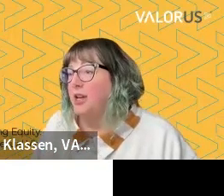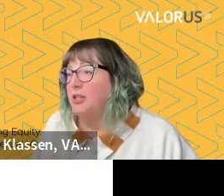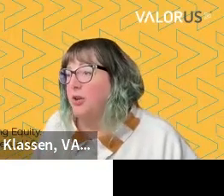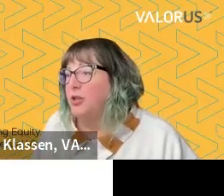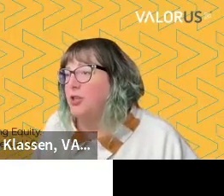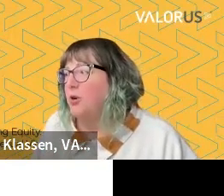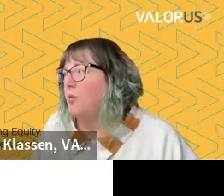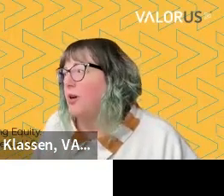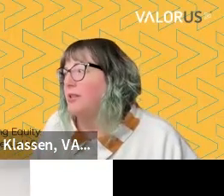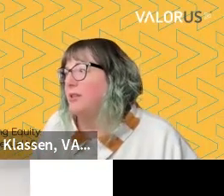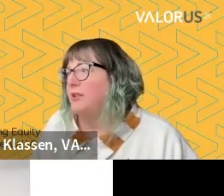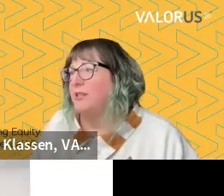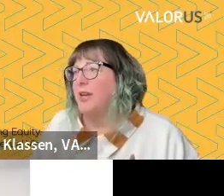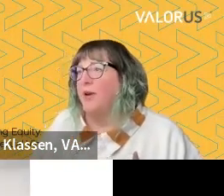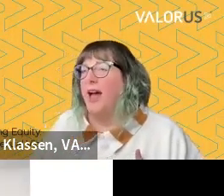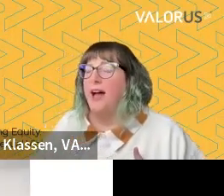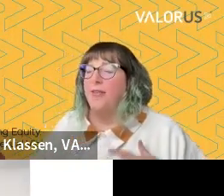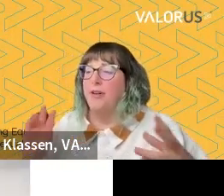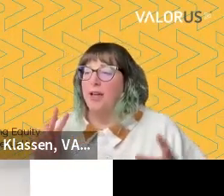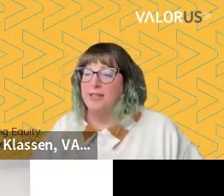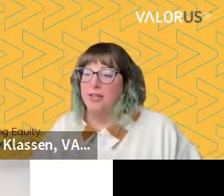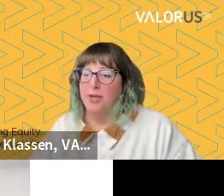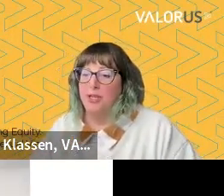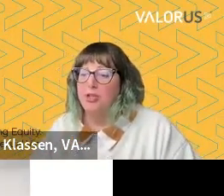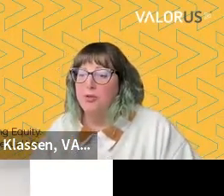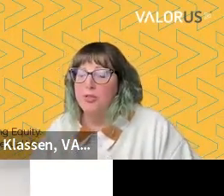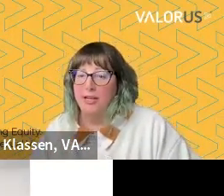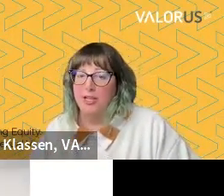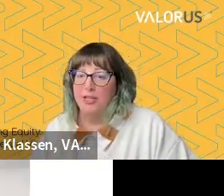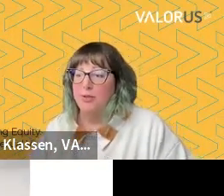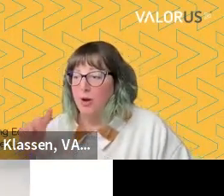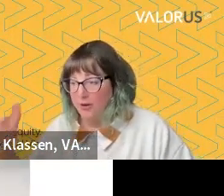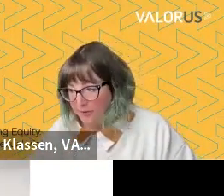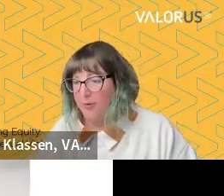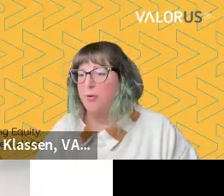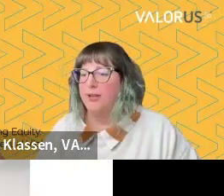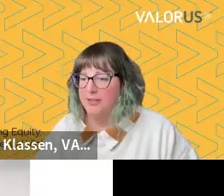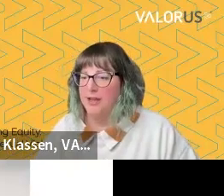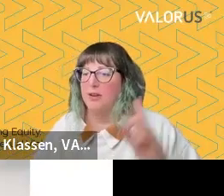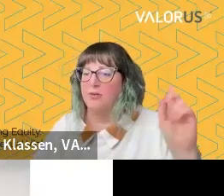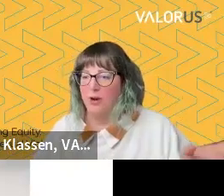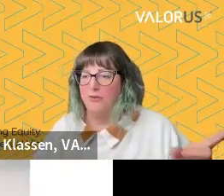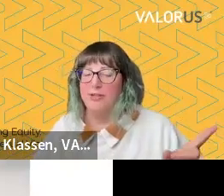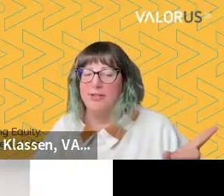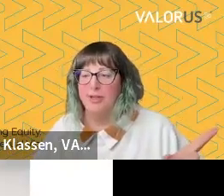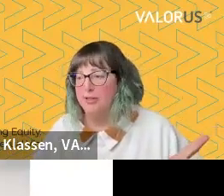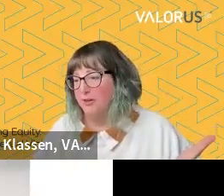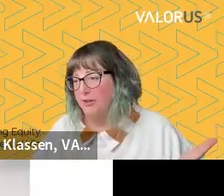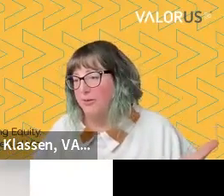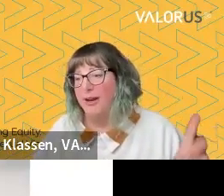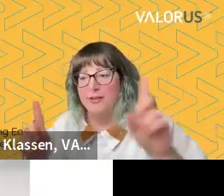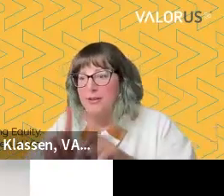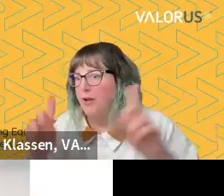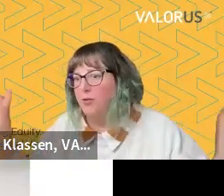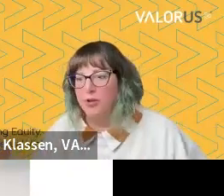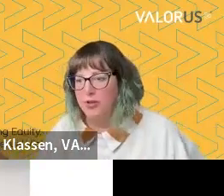series. So the 201 series that we have is going to be 2 sessions, one for rape crisis centers, one for disability